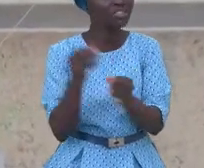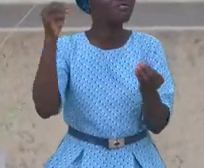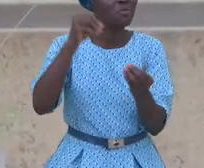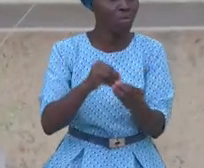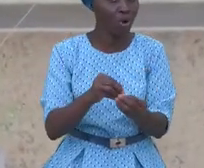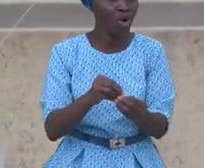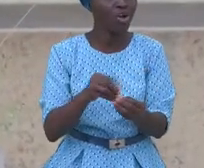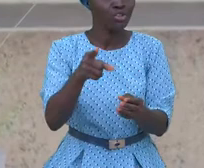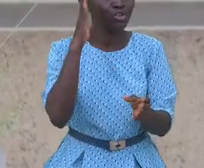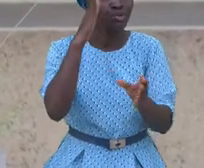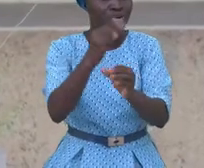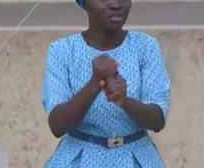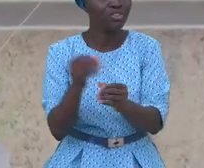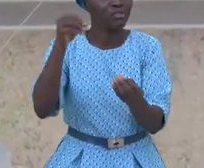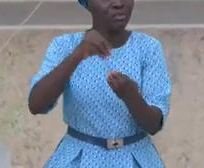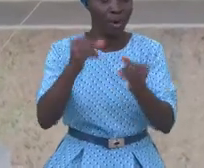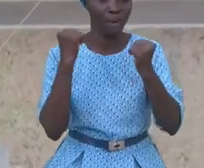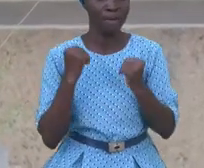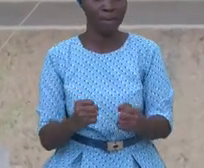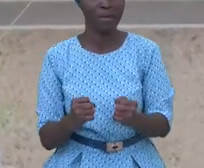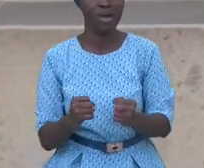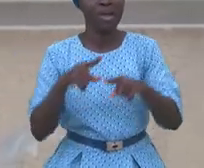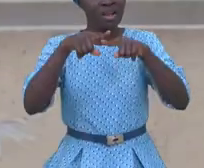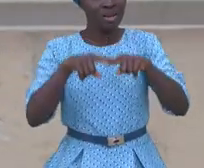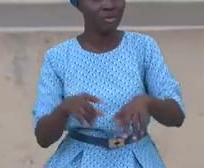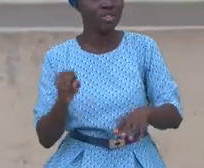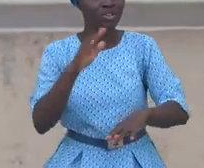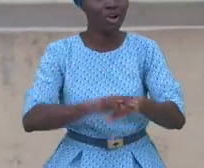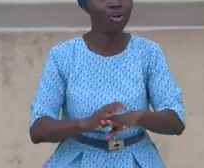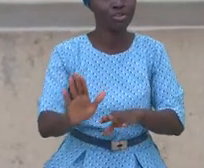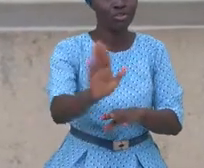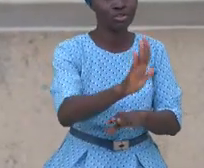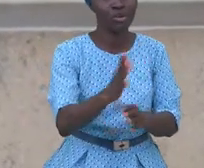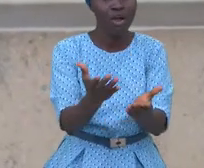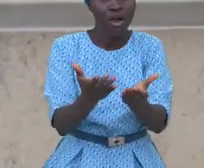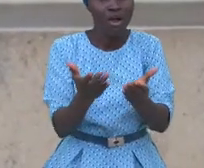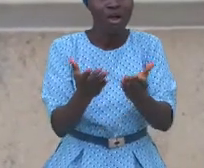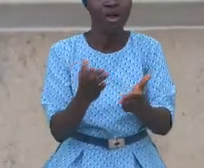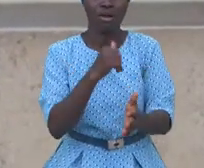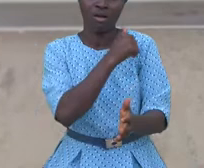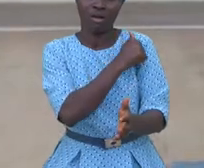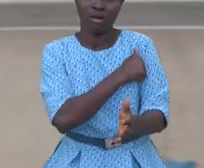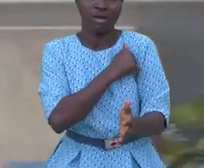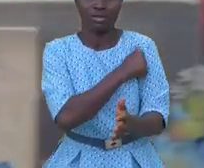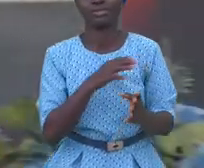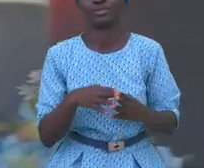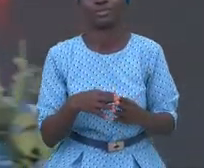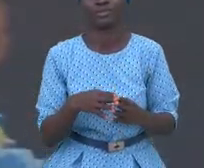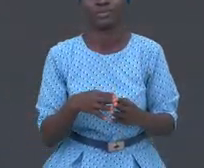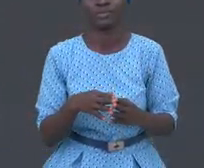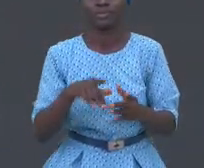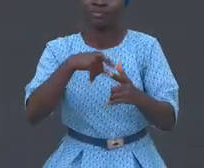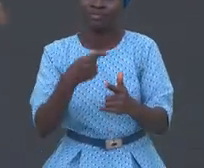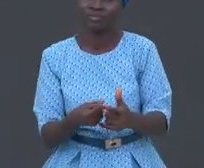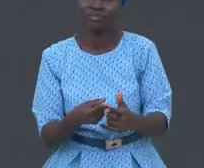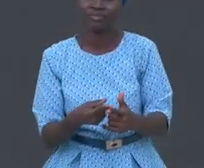earning power depends on your yearning attitude. And then